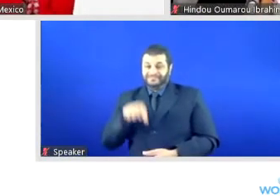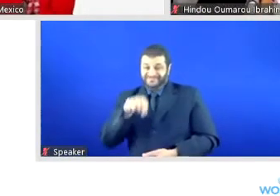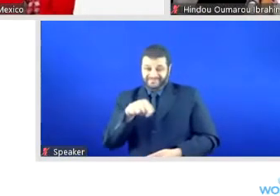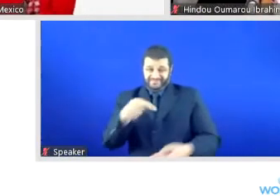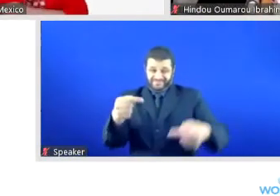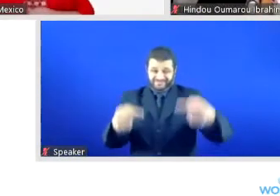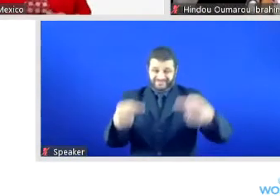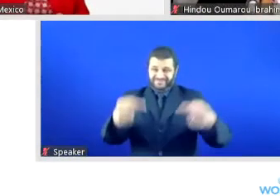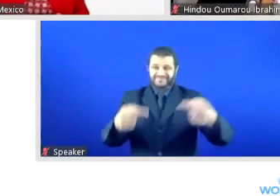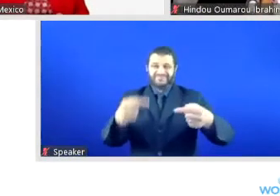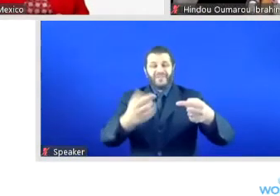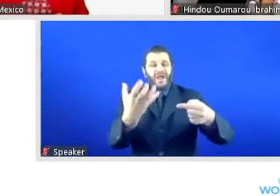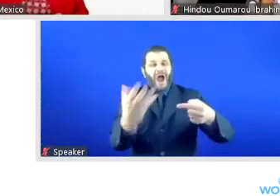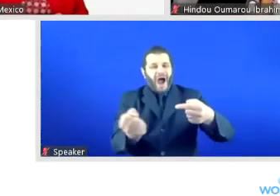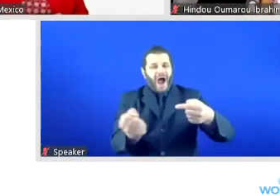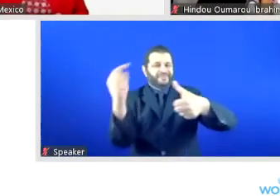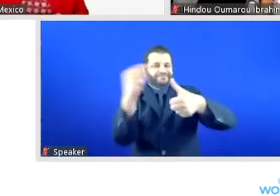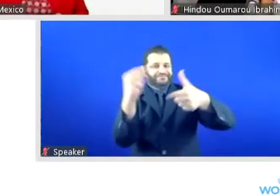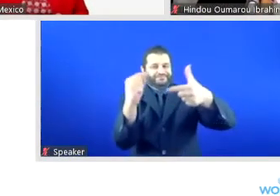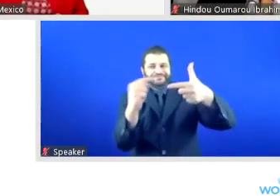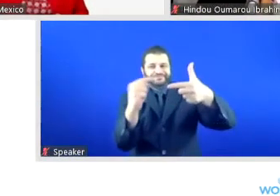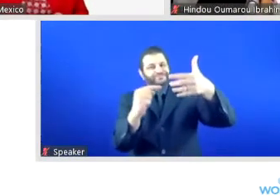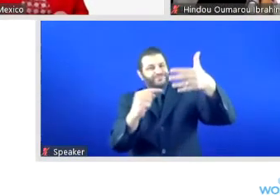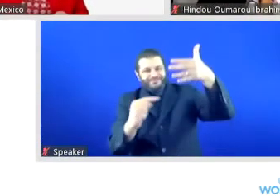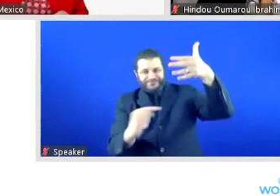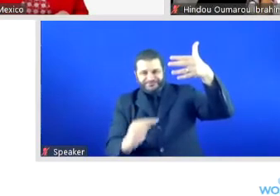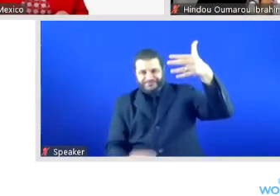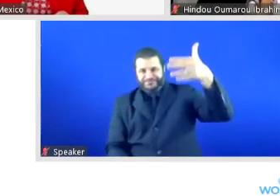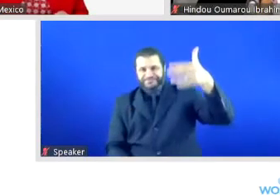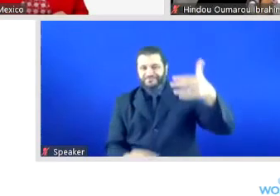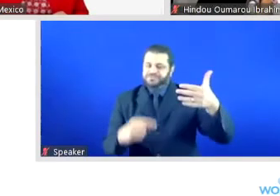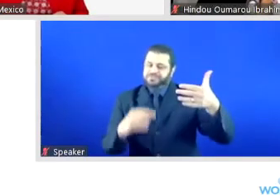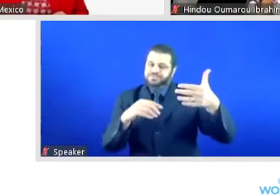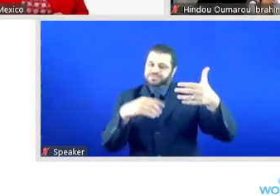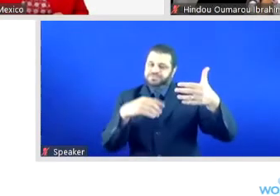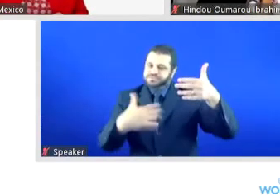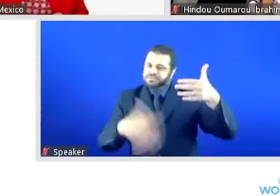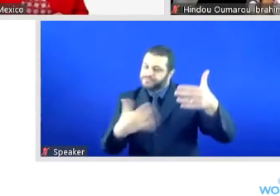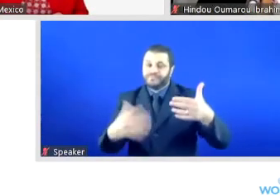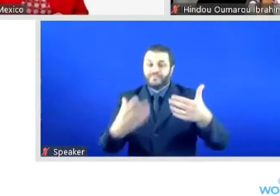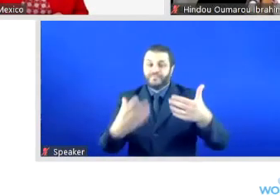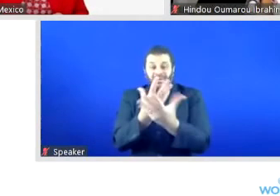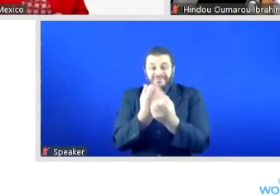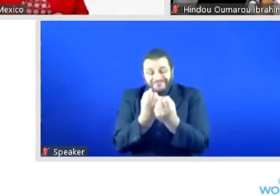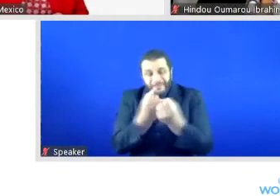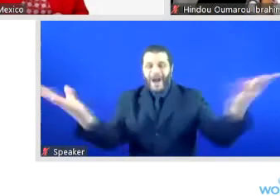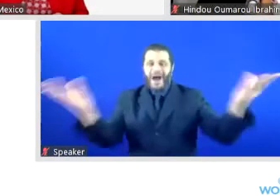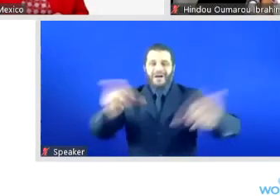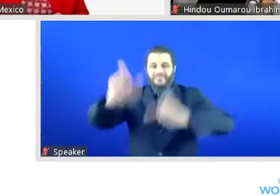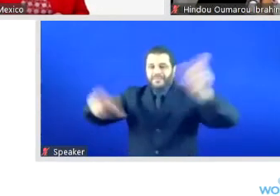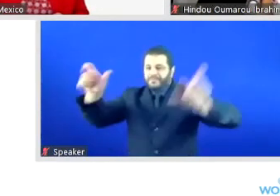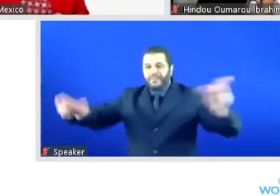anxious, and young people in particular, as Jennifer said, feel the burden of wondering if they have a safe future.